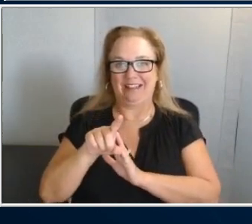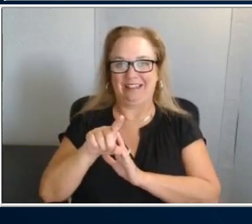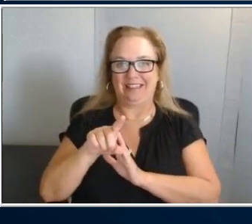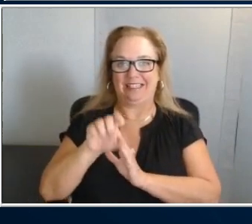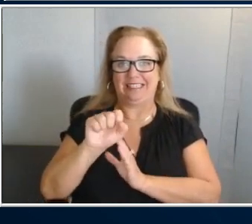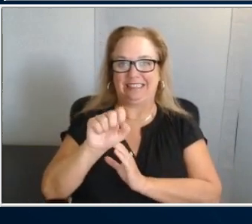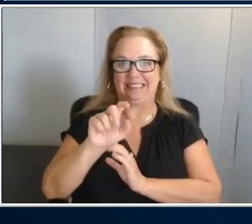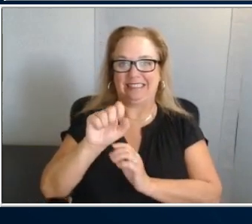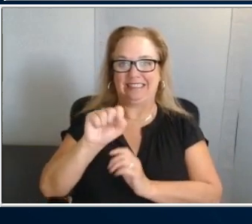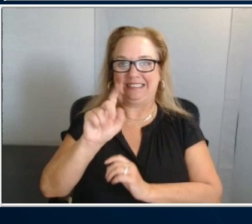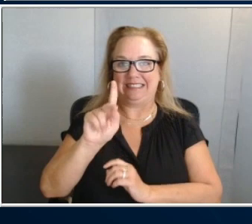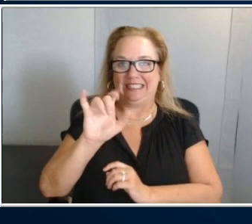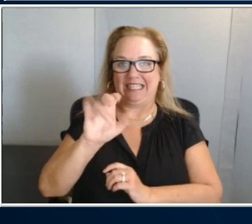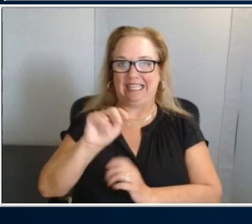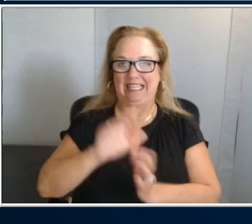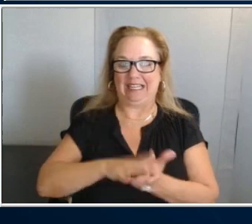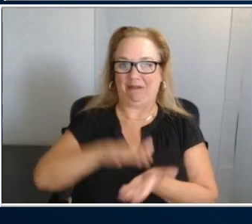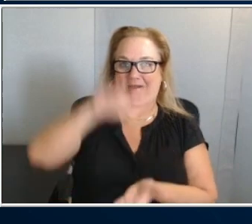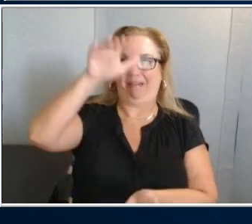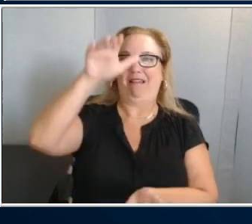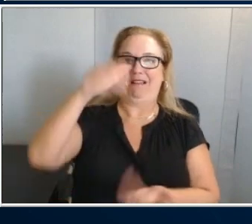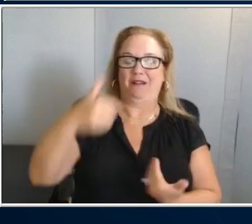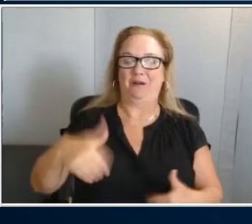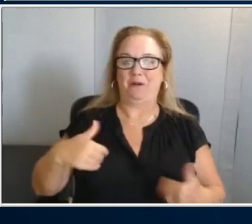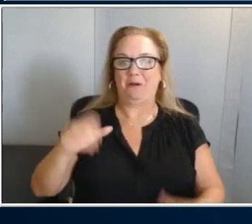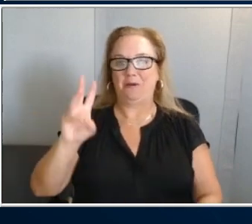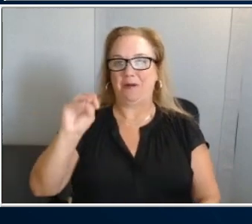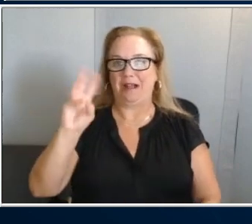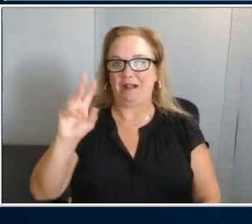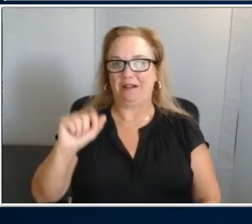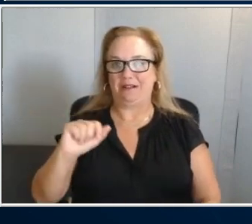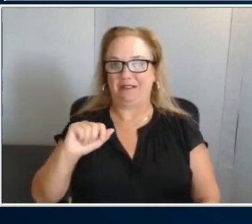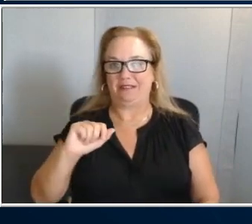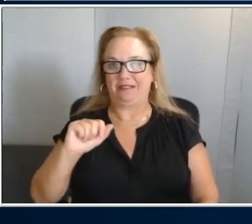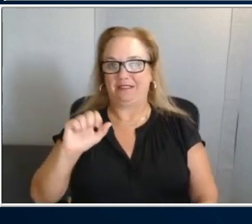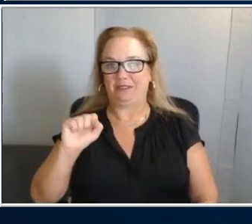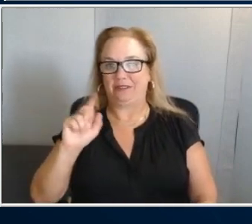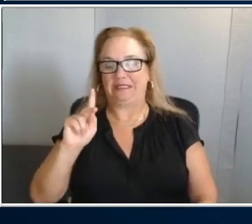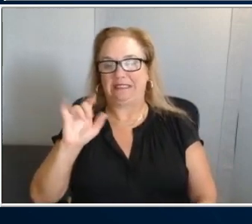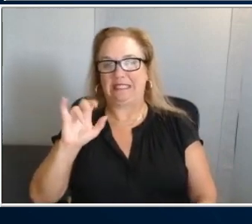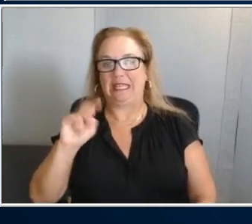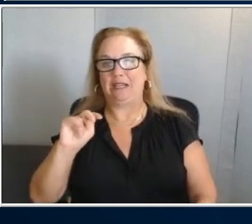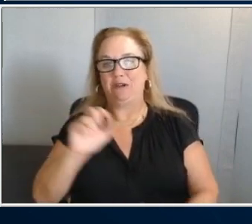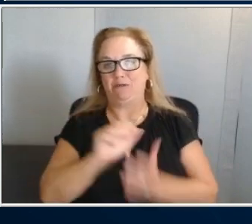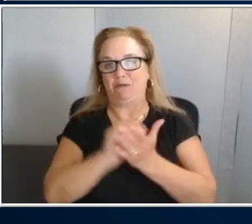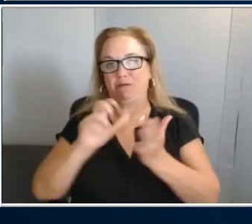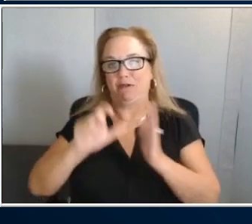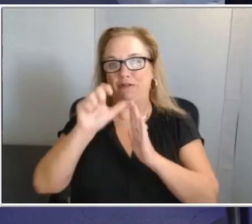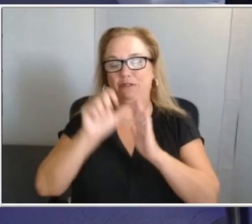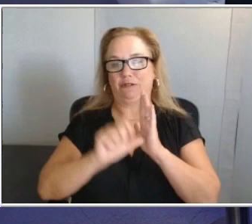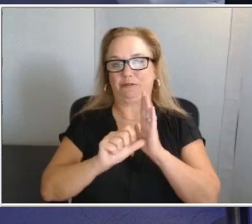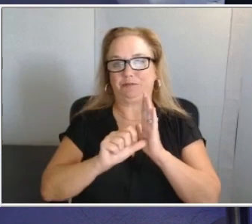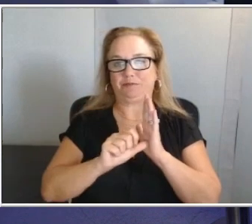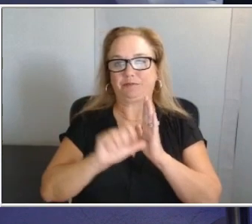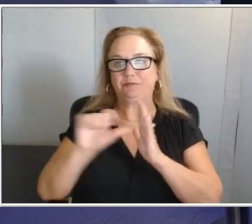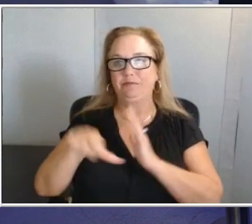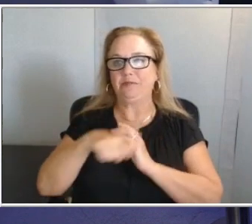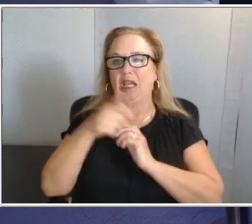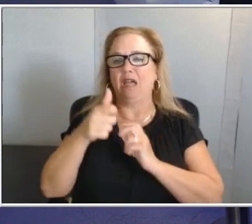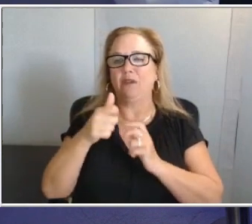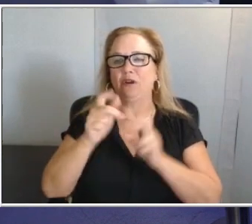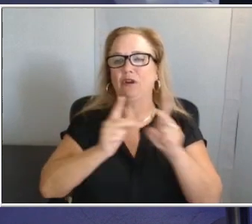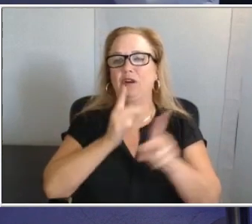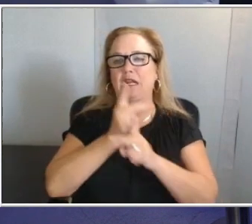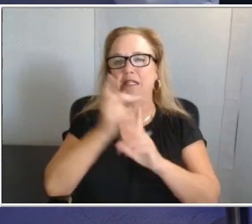feet. That is wild. There are so many different kinds of skin removal surgeries. Doctors, what are the other common kinds of skin